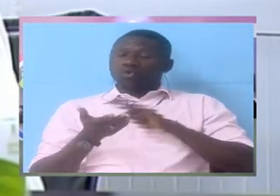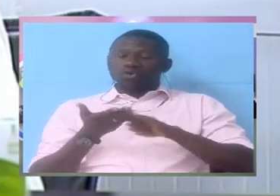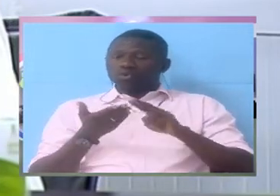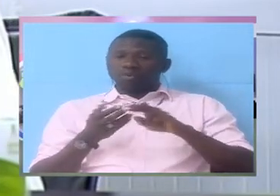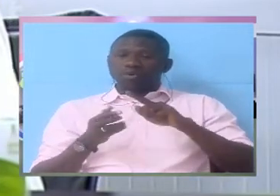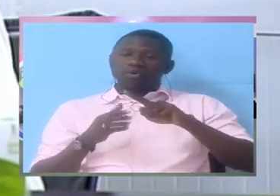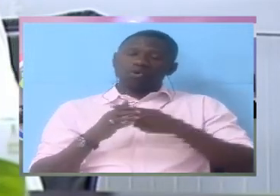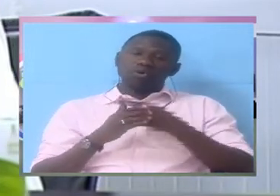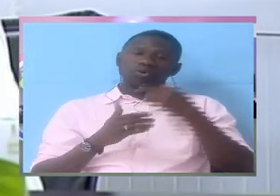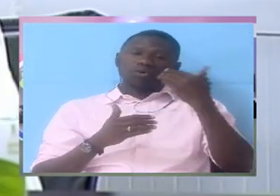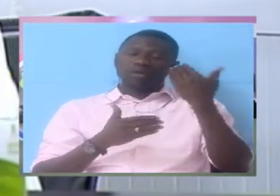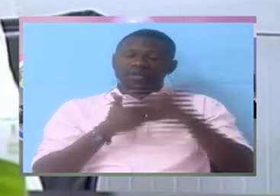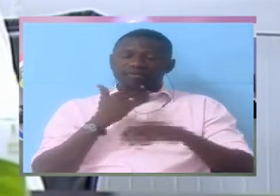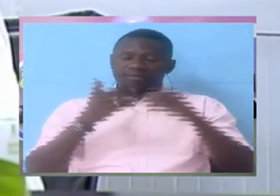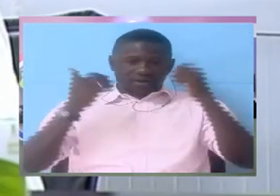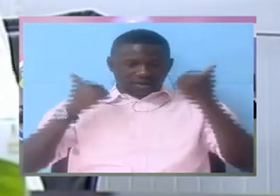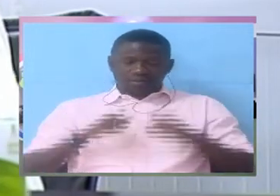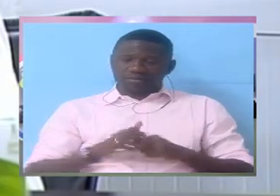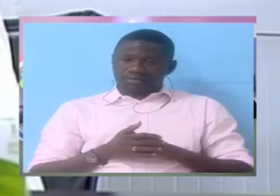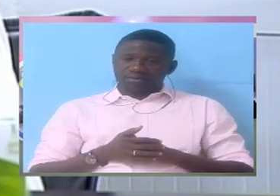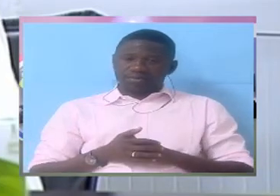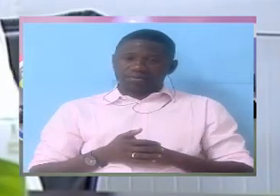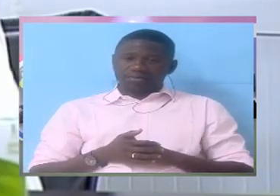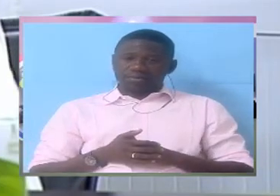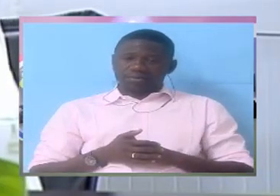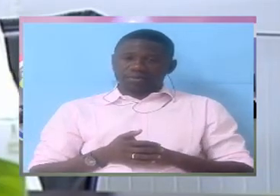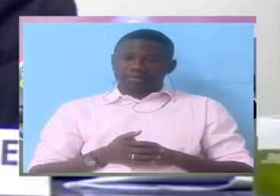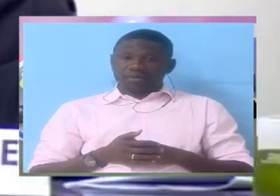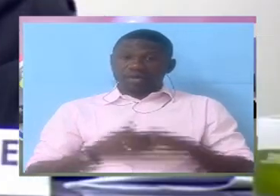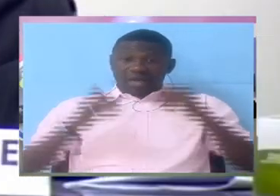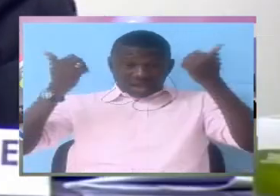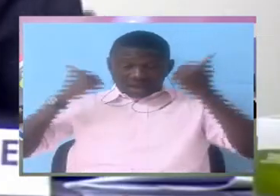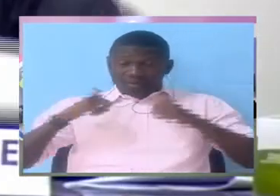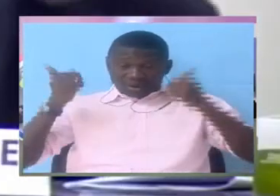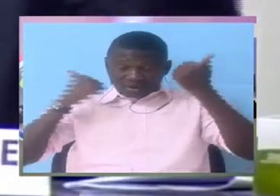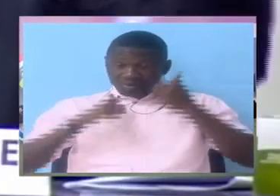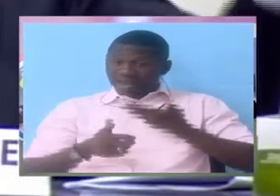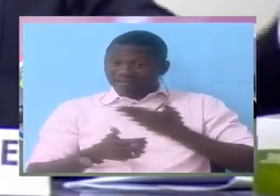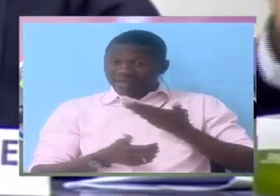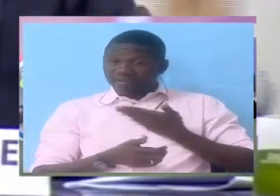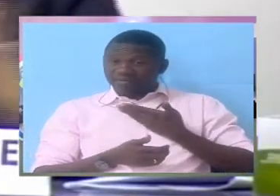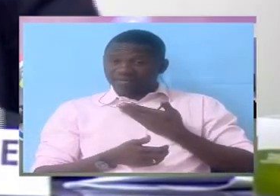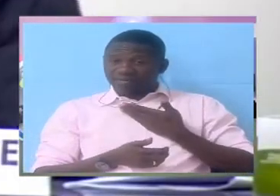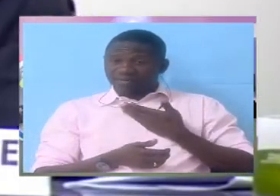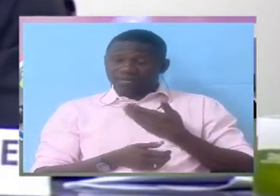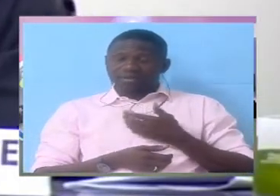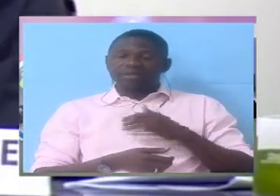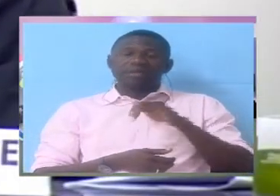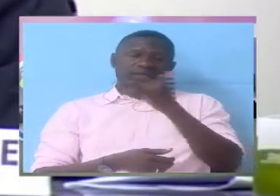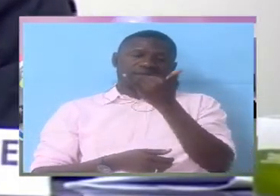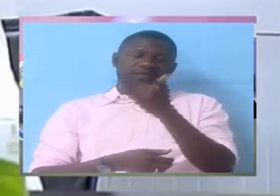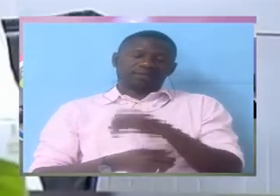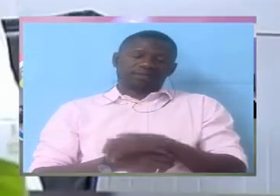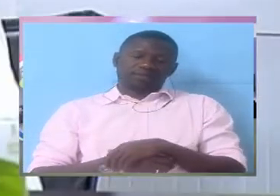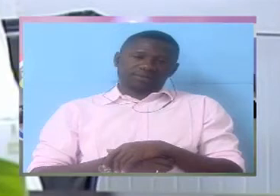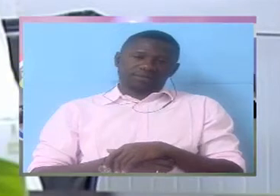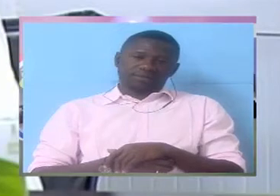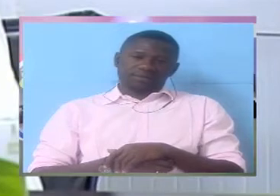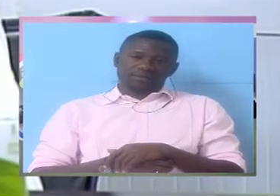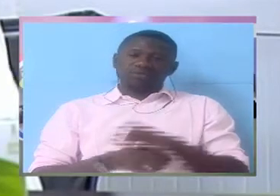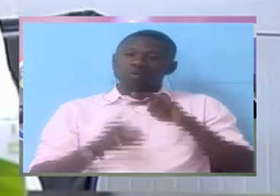happening? It was happening. So when you said before that it wasn't happening, that's not correct.